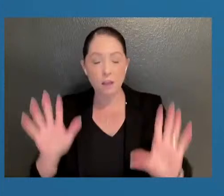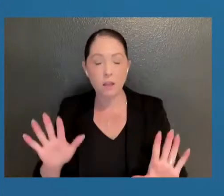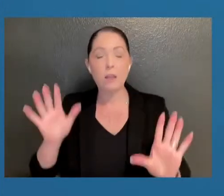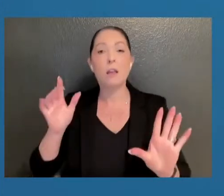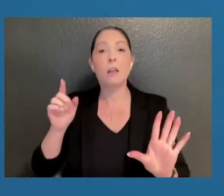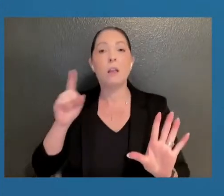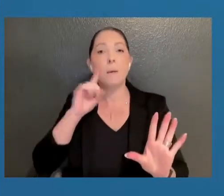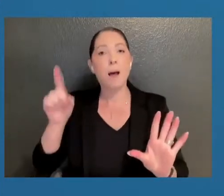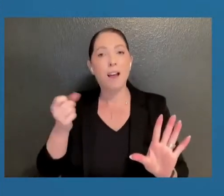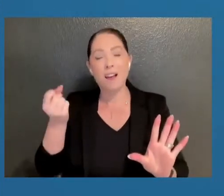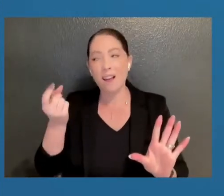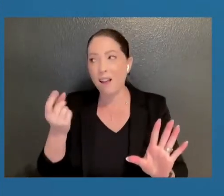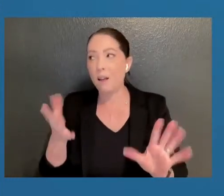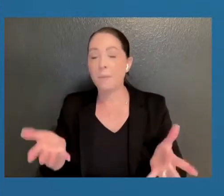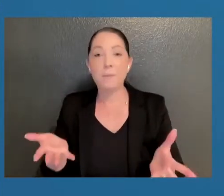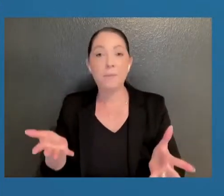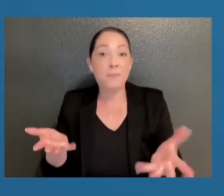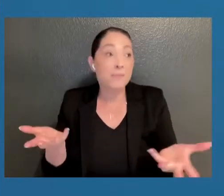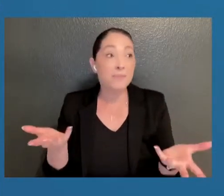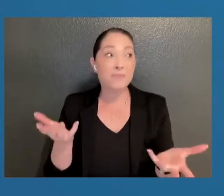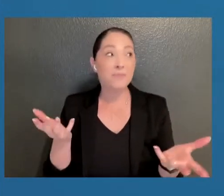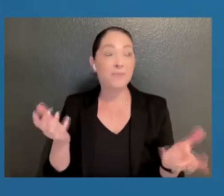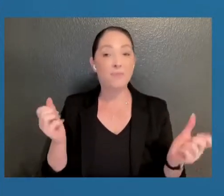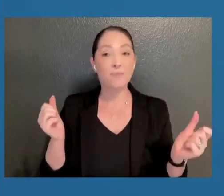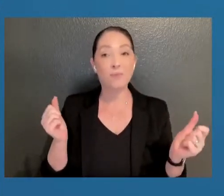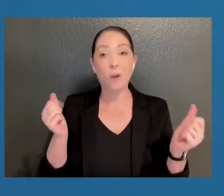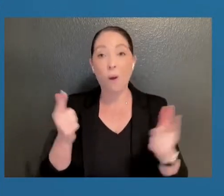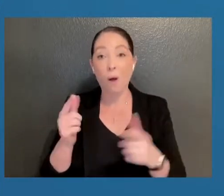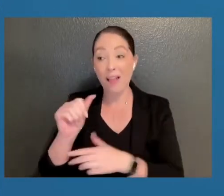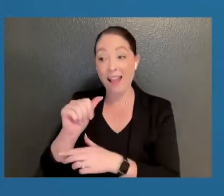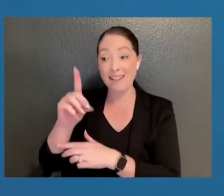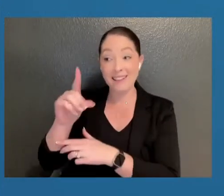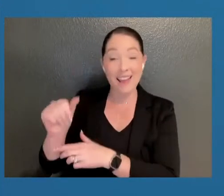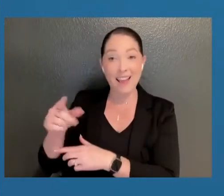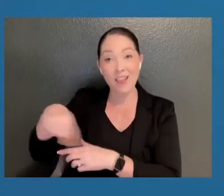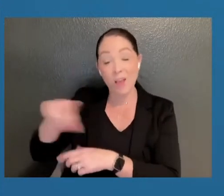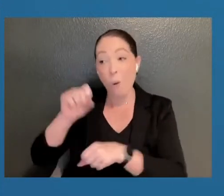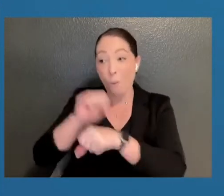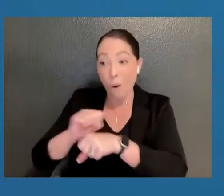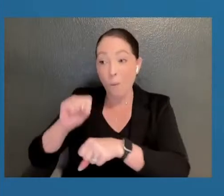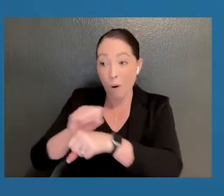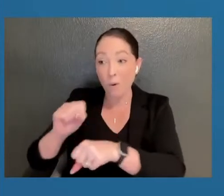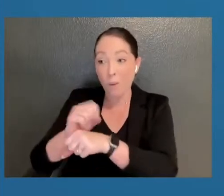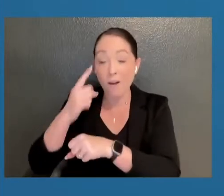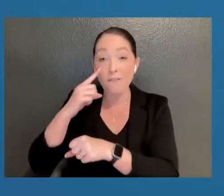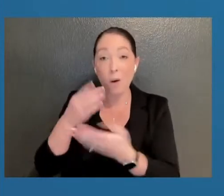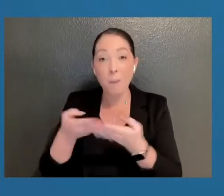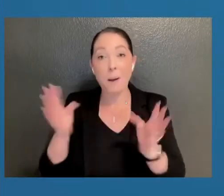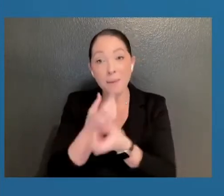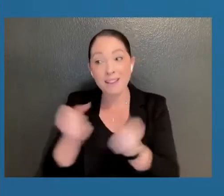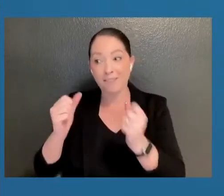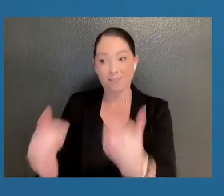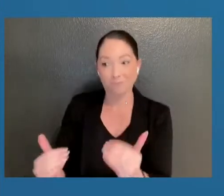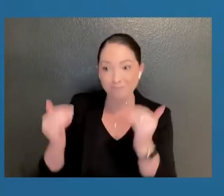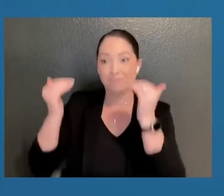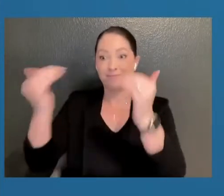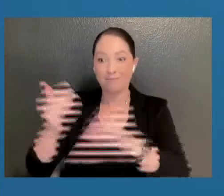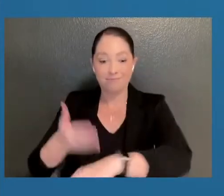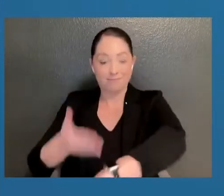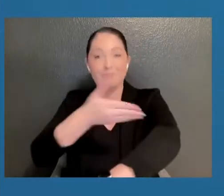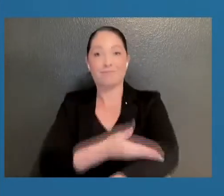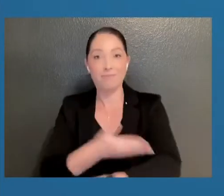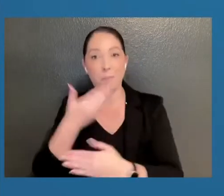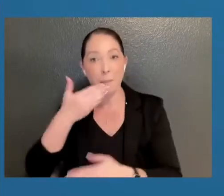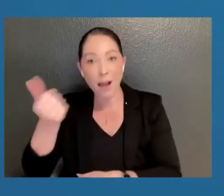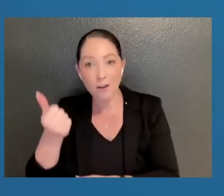also, all of our ADAs are going to work to advance public safety. So when they are working and doing